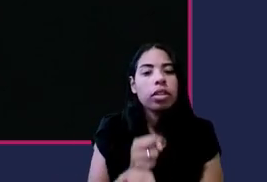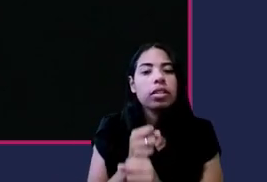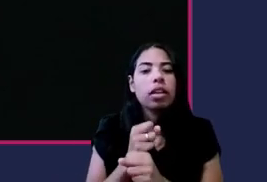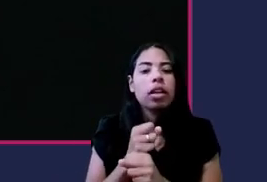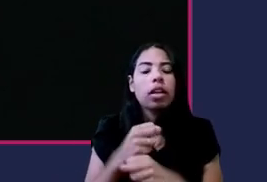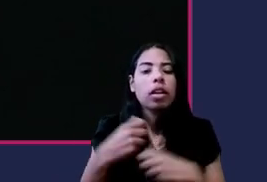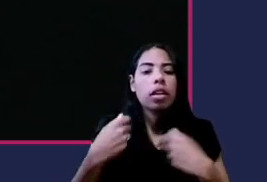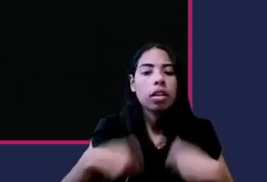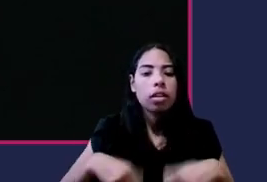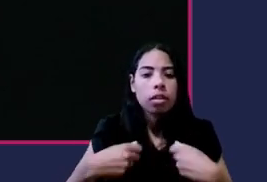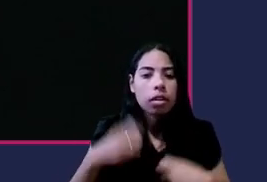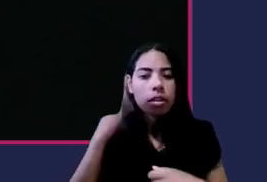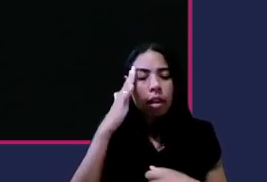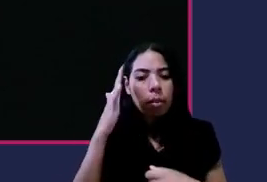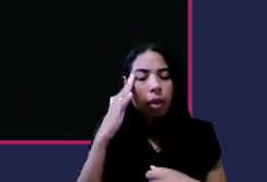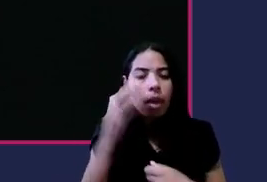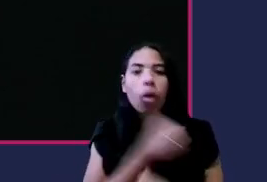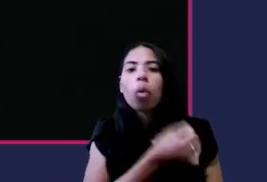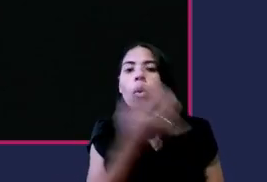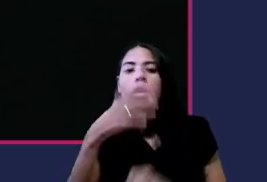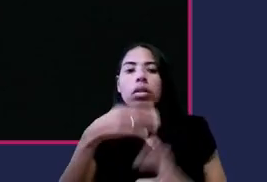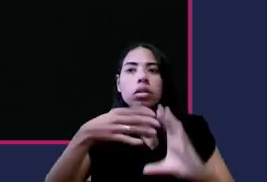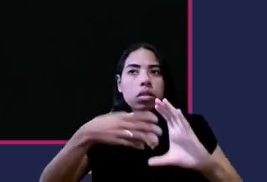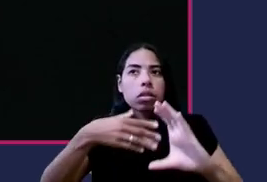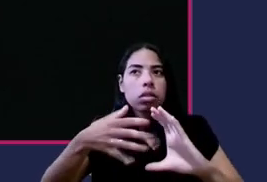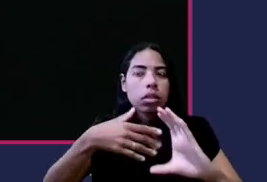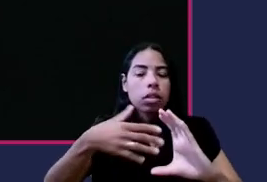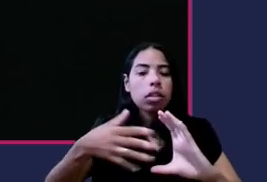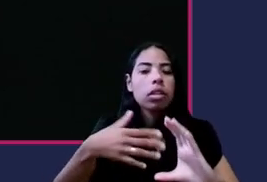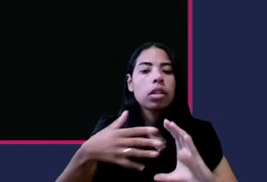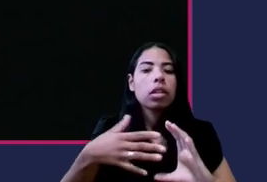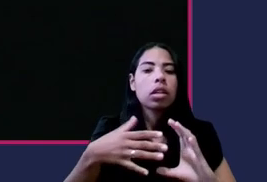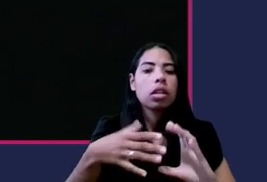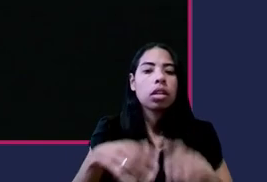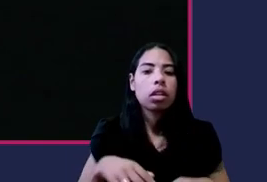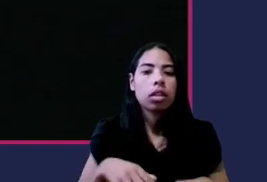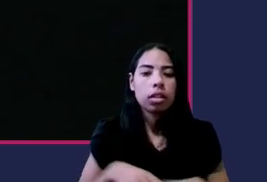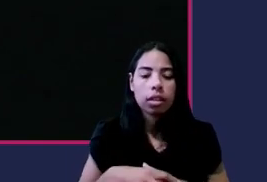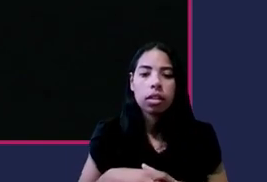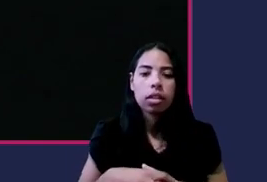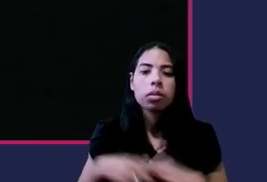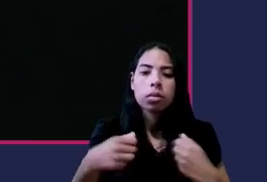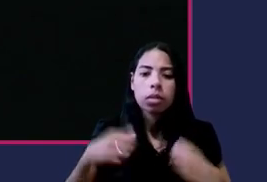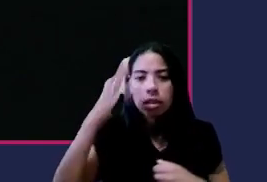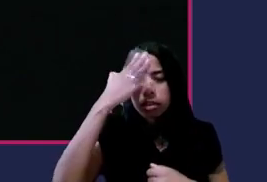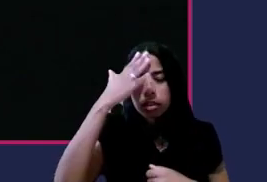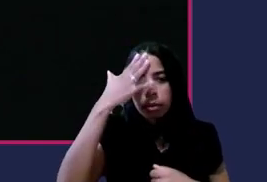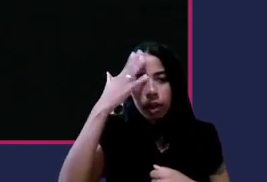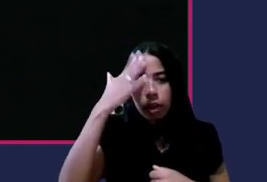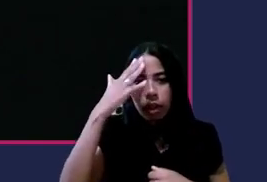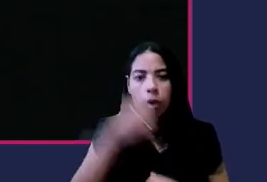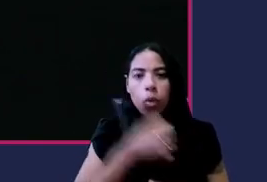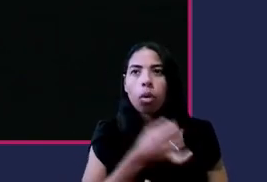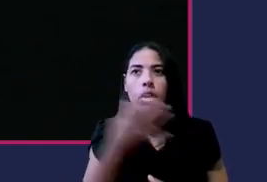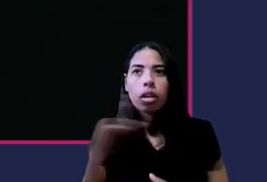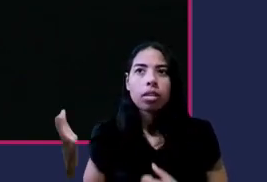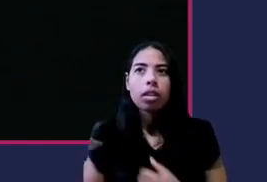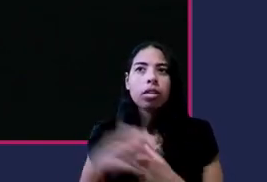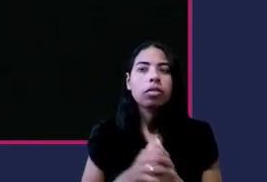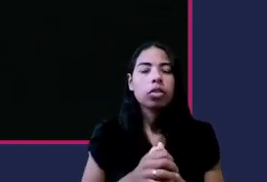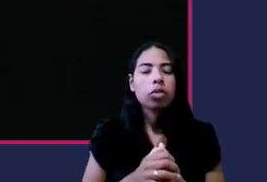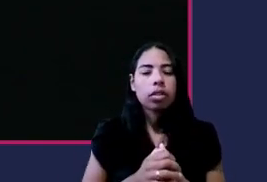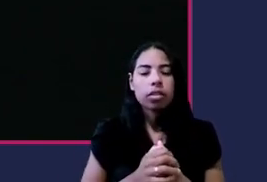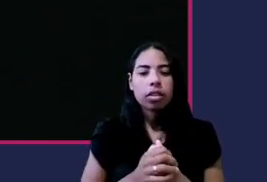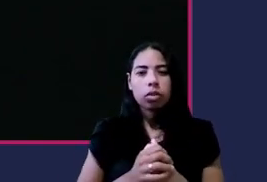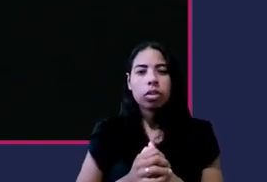have appropriate budgets. In order to do that, they need to understand how all of those